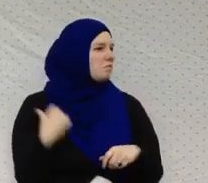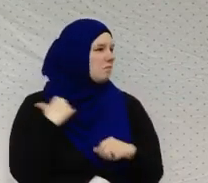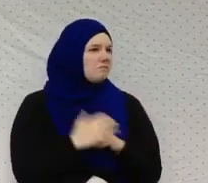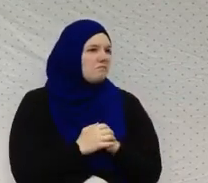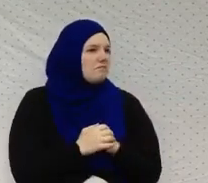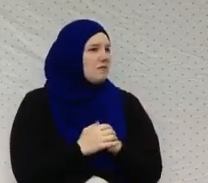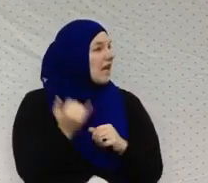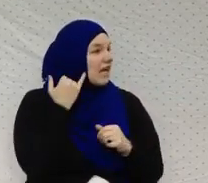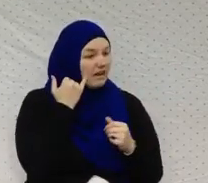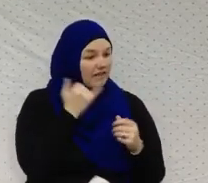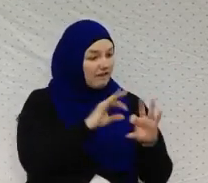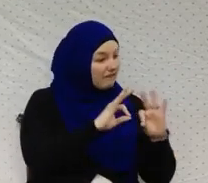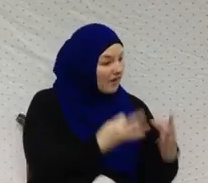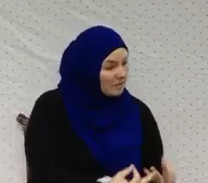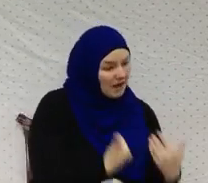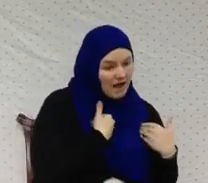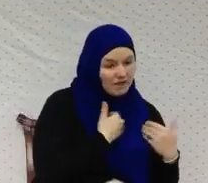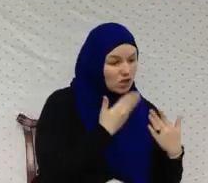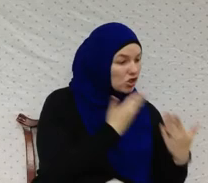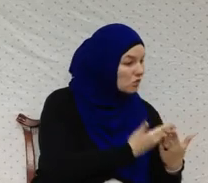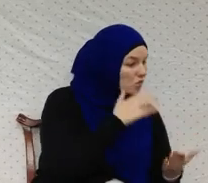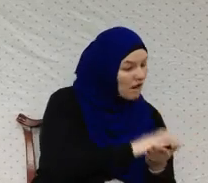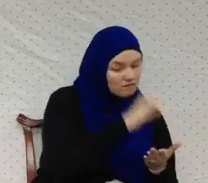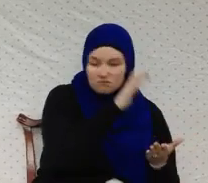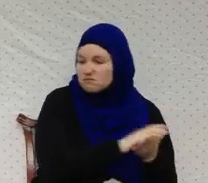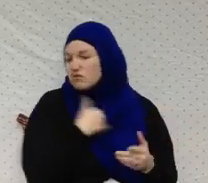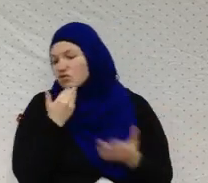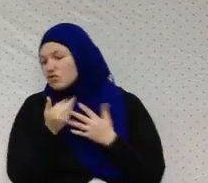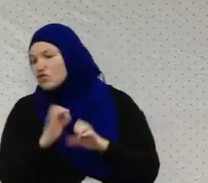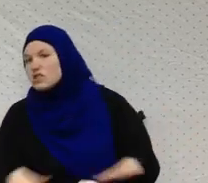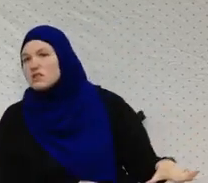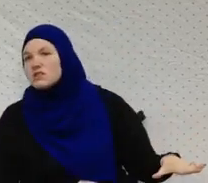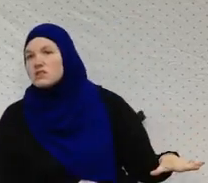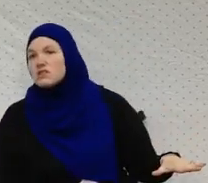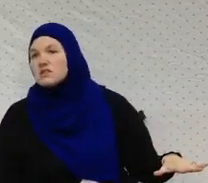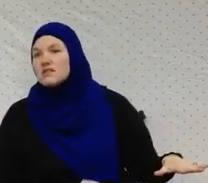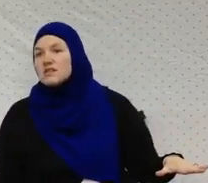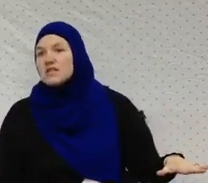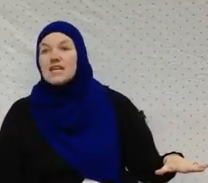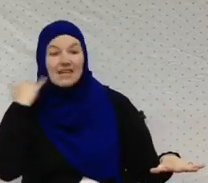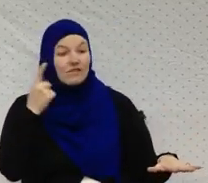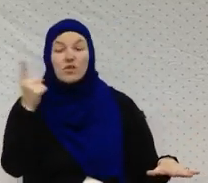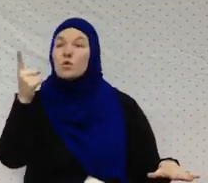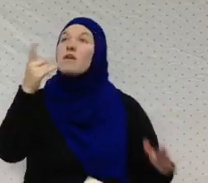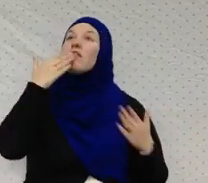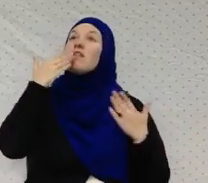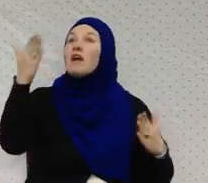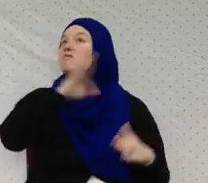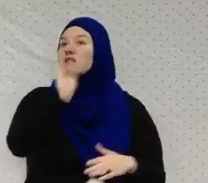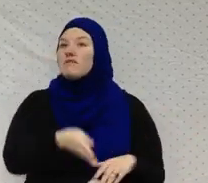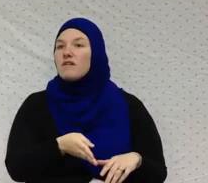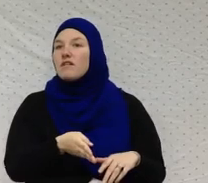never be grateful for that if you were not grateful for what you already have. If you take any blessings for